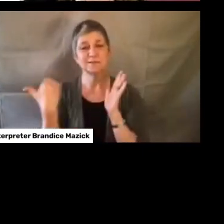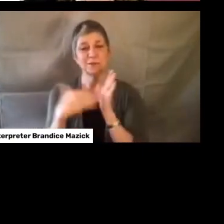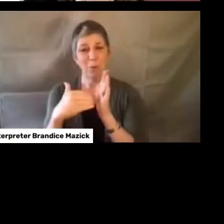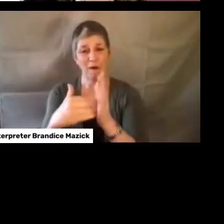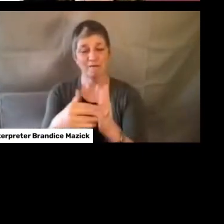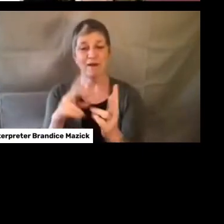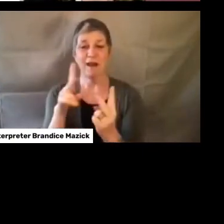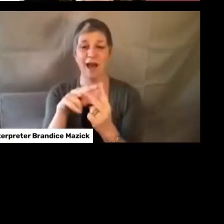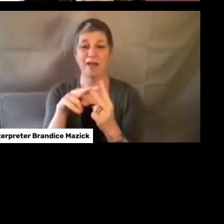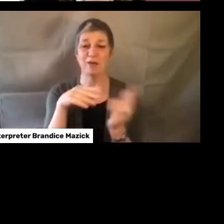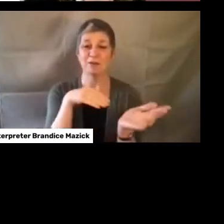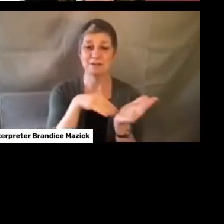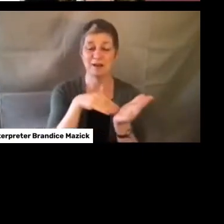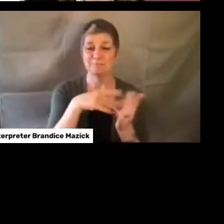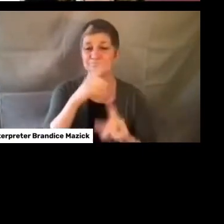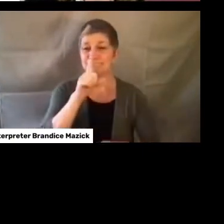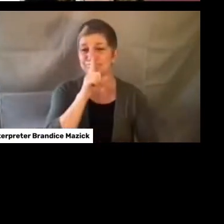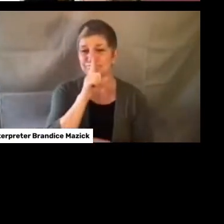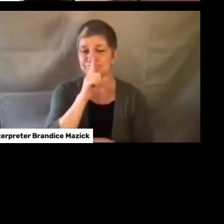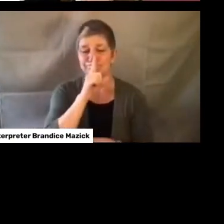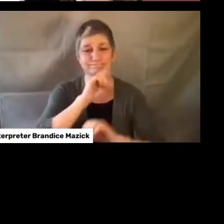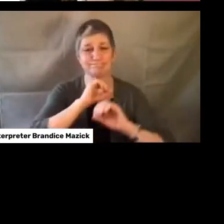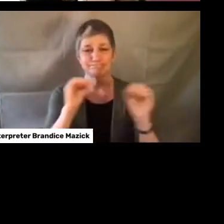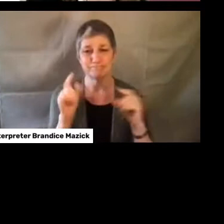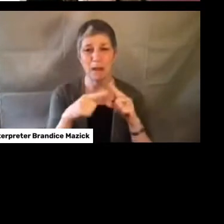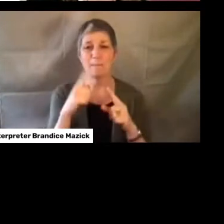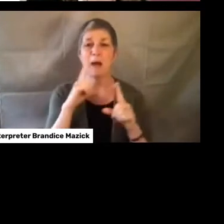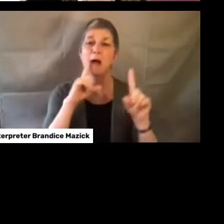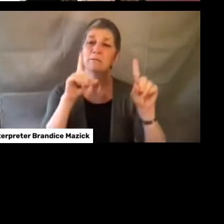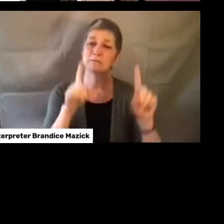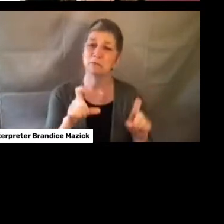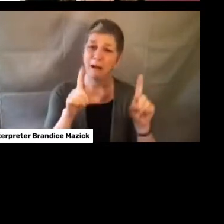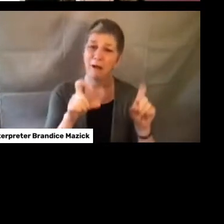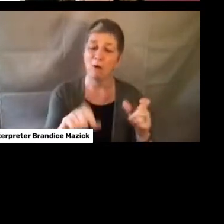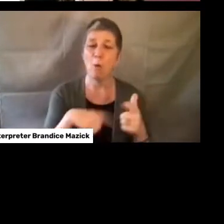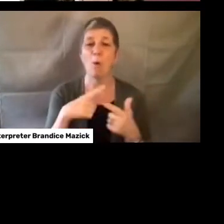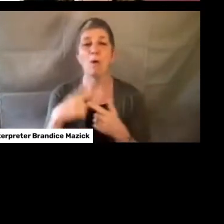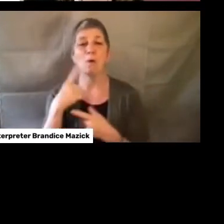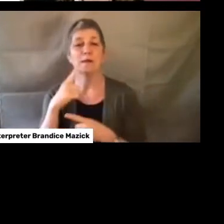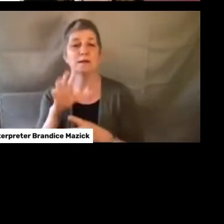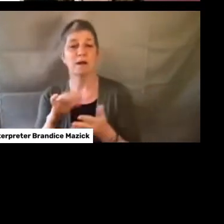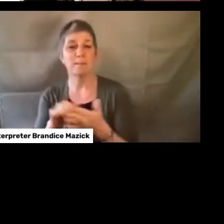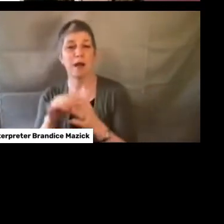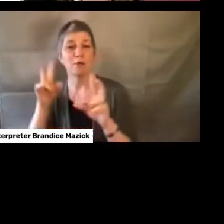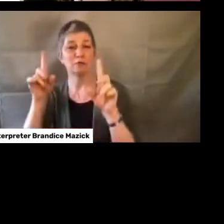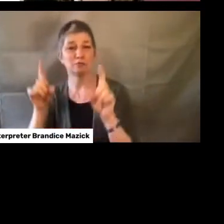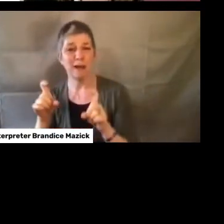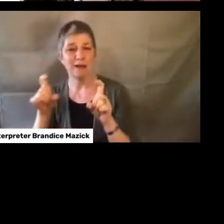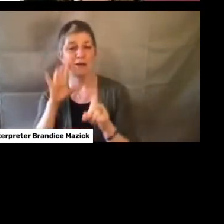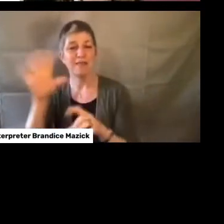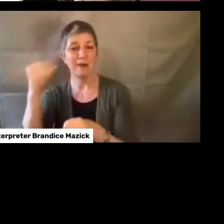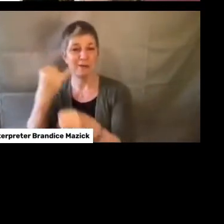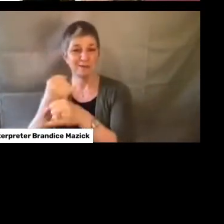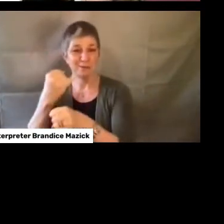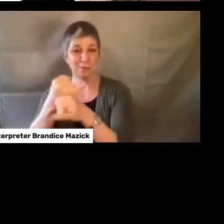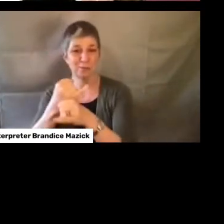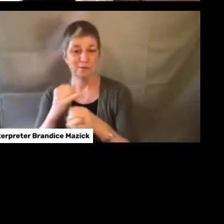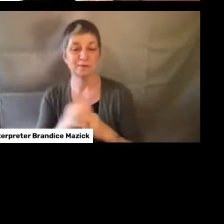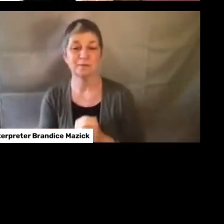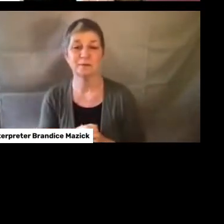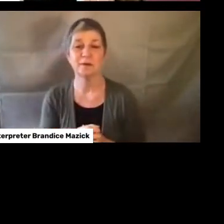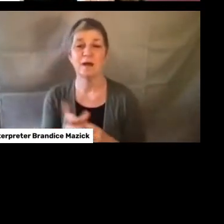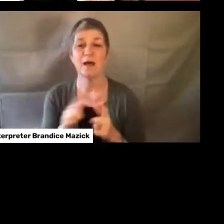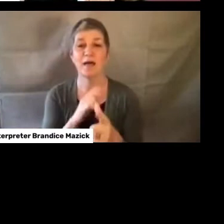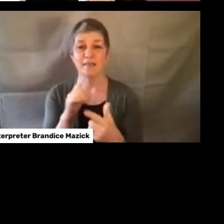either doctors don't mention a trial or they only talk about trials that are available in their institution.